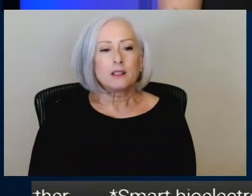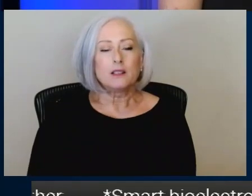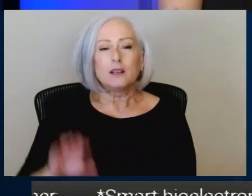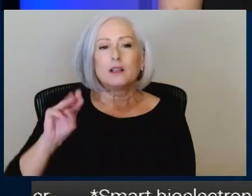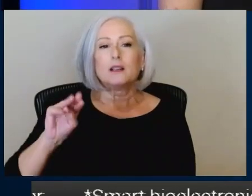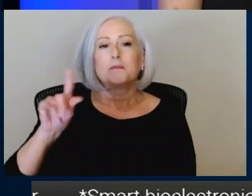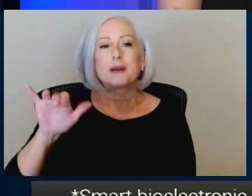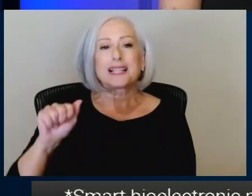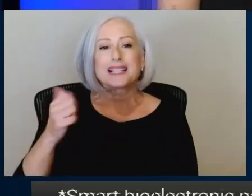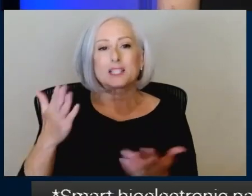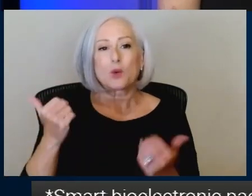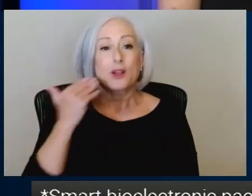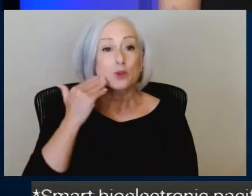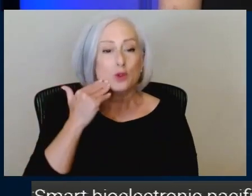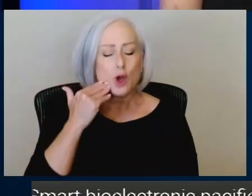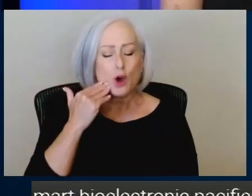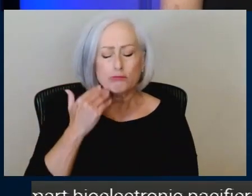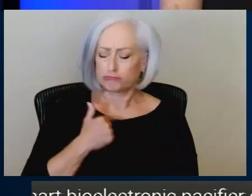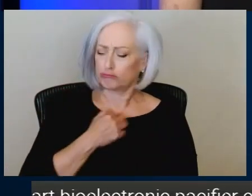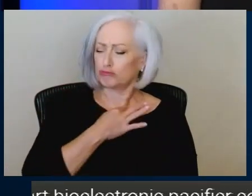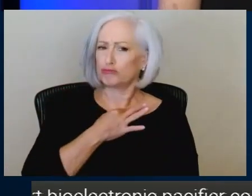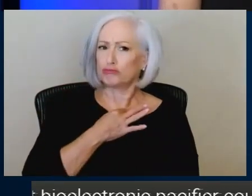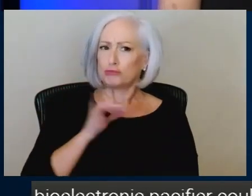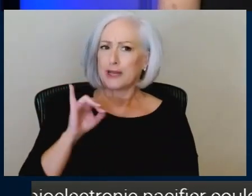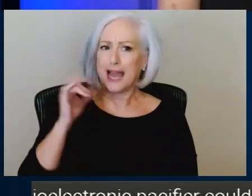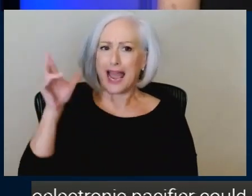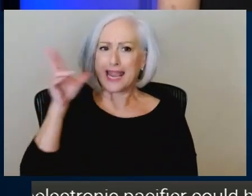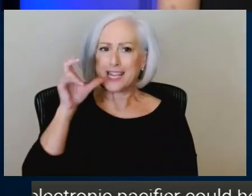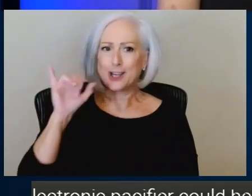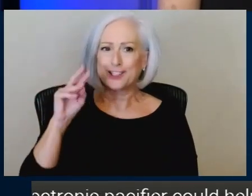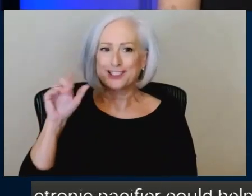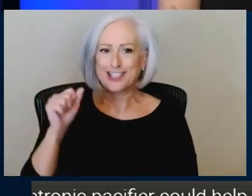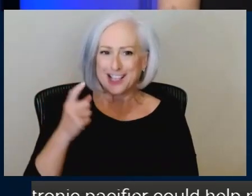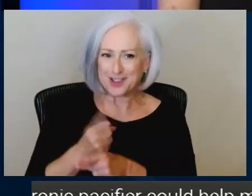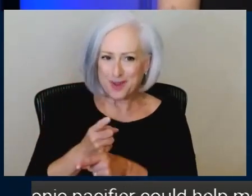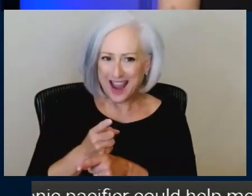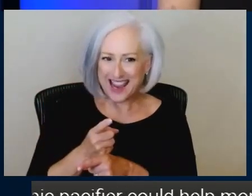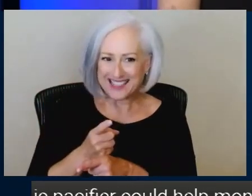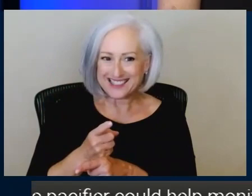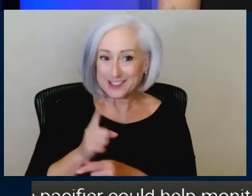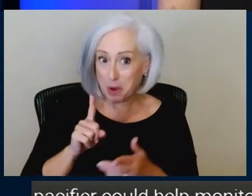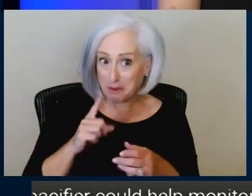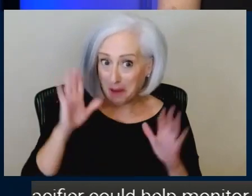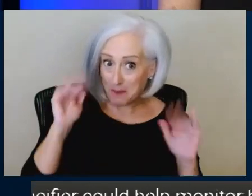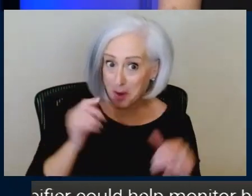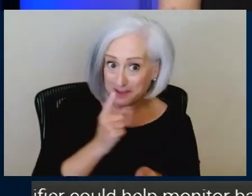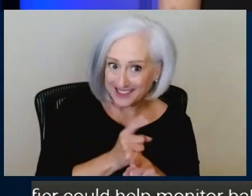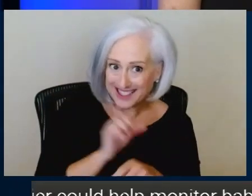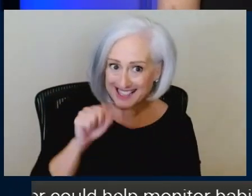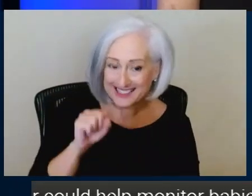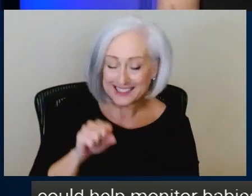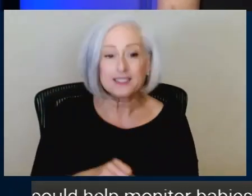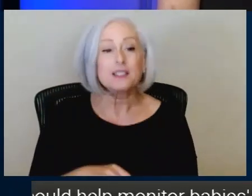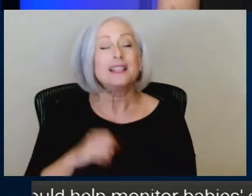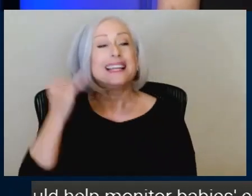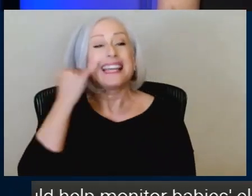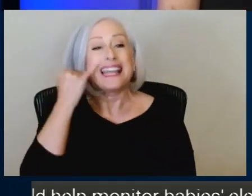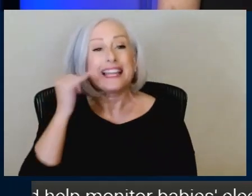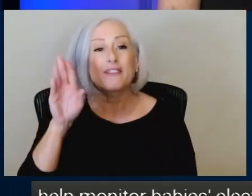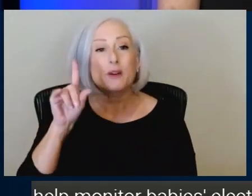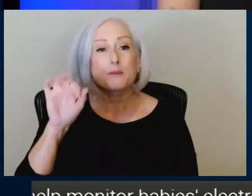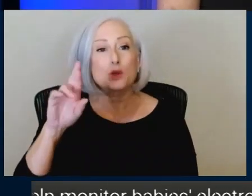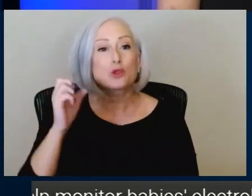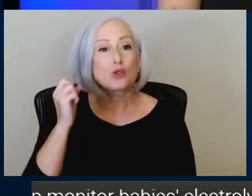to know, she said, did I hear Jess correctly? And I'm hoping she did. So check me out. If boosters for 5 to 11 are approved today, they